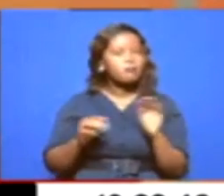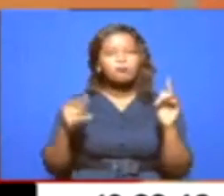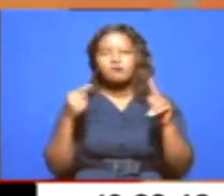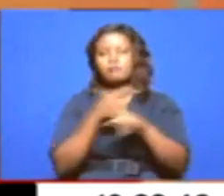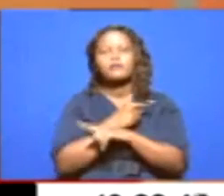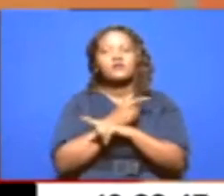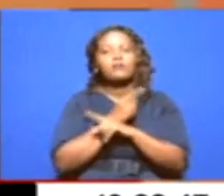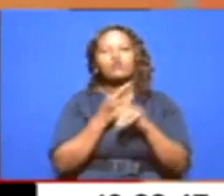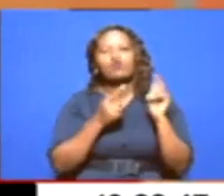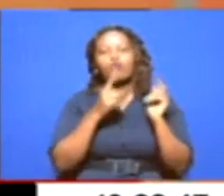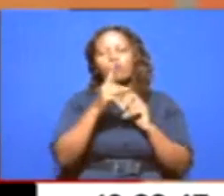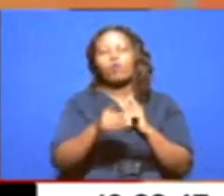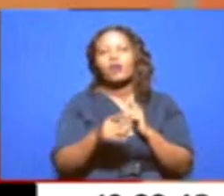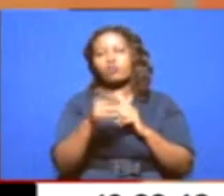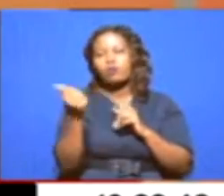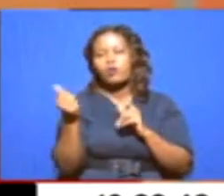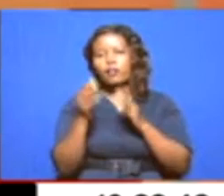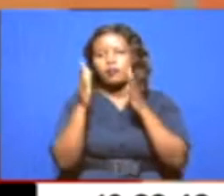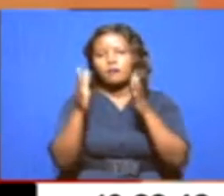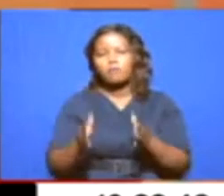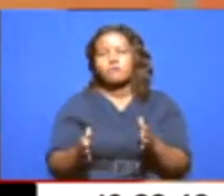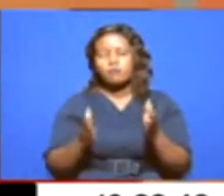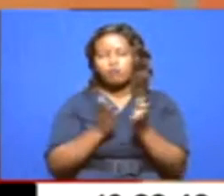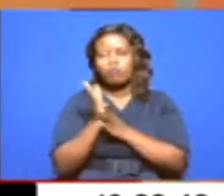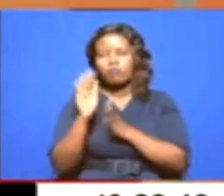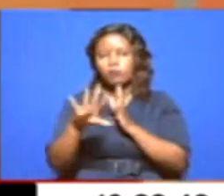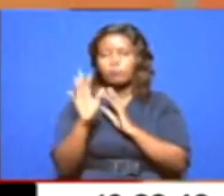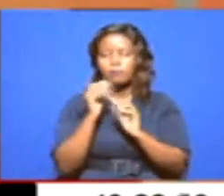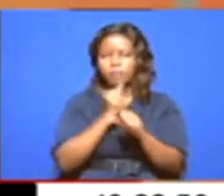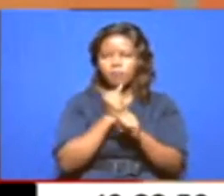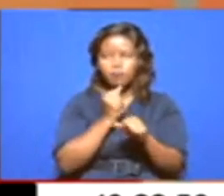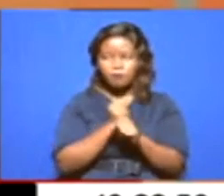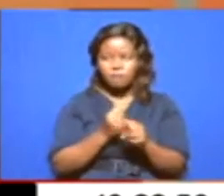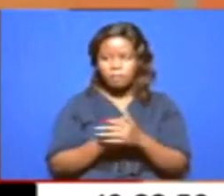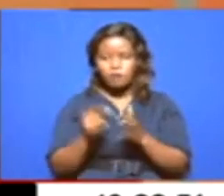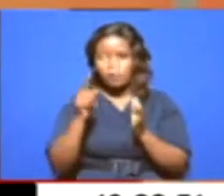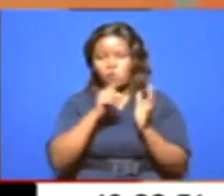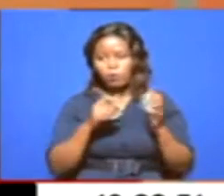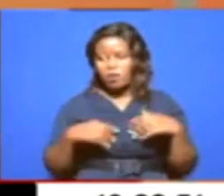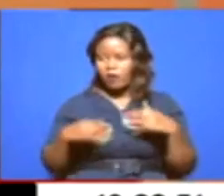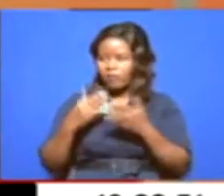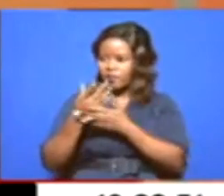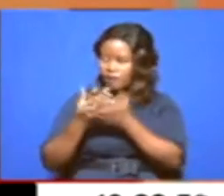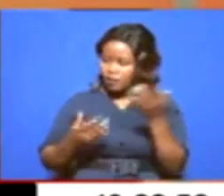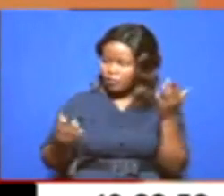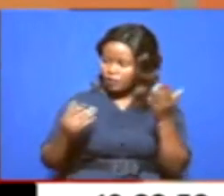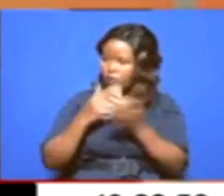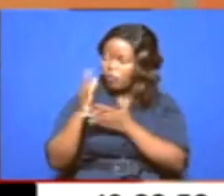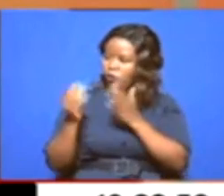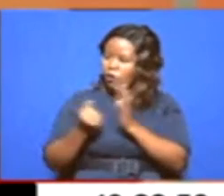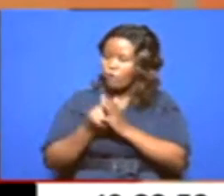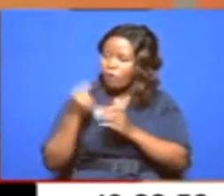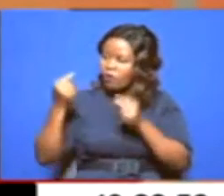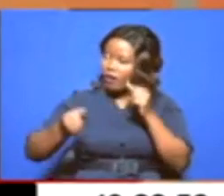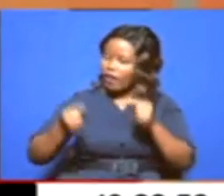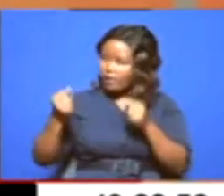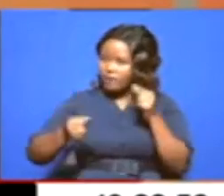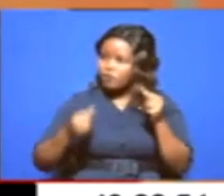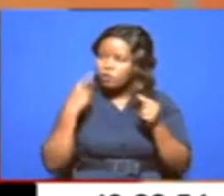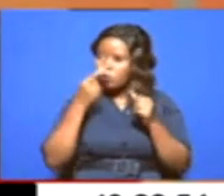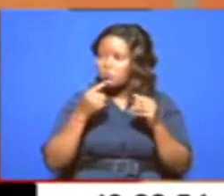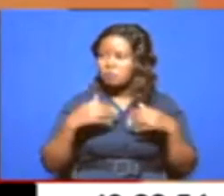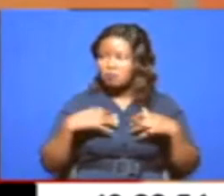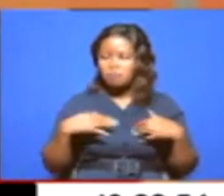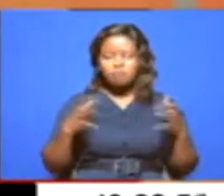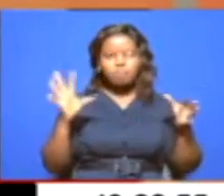other according to their performance. We have a structure for those athletes who won medals in during the Olympics. We also see